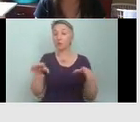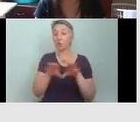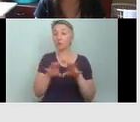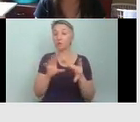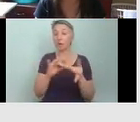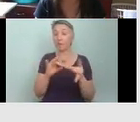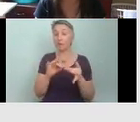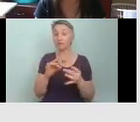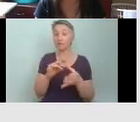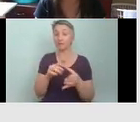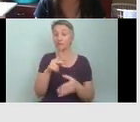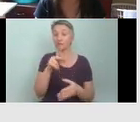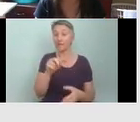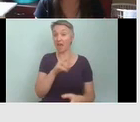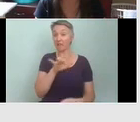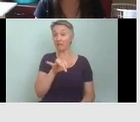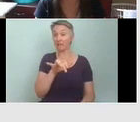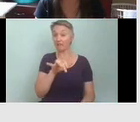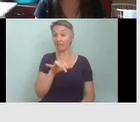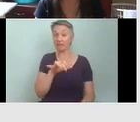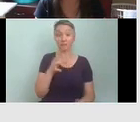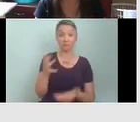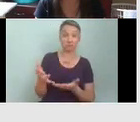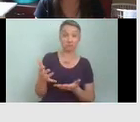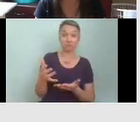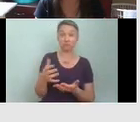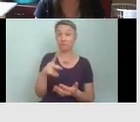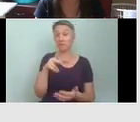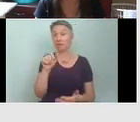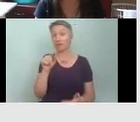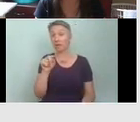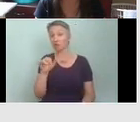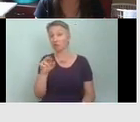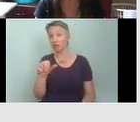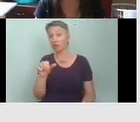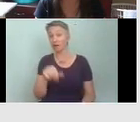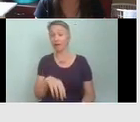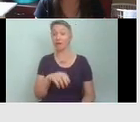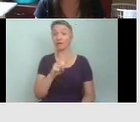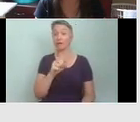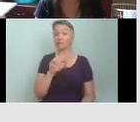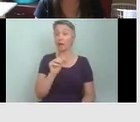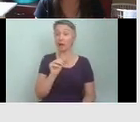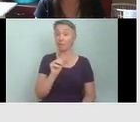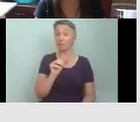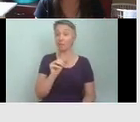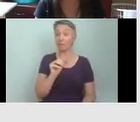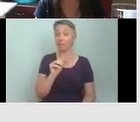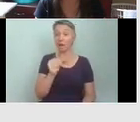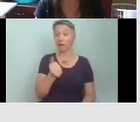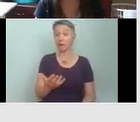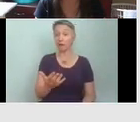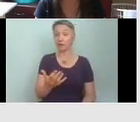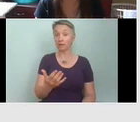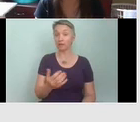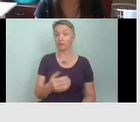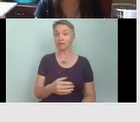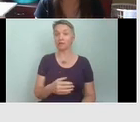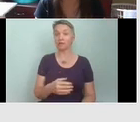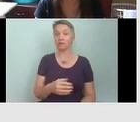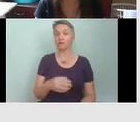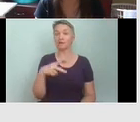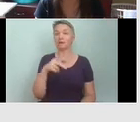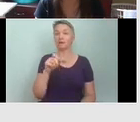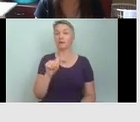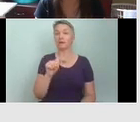Kathy or Petrina or Sam, that things we need to cover? So Tony, a question just